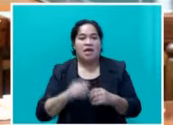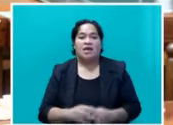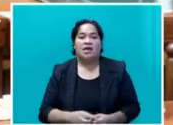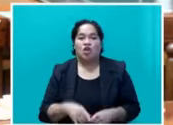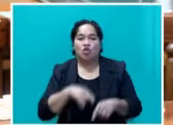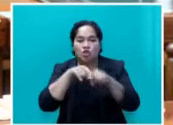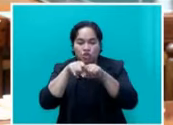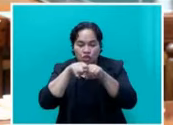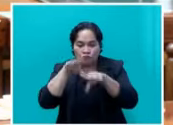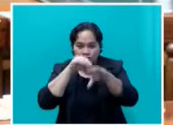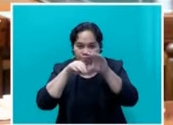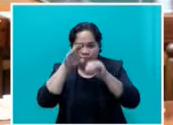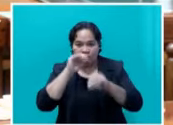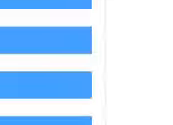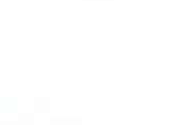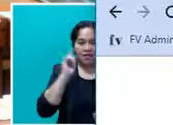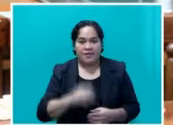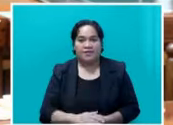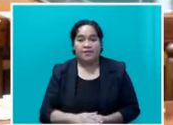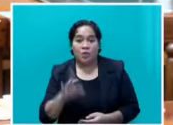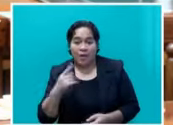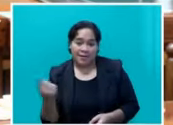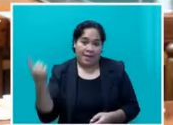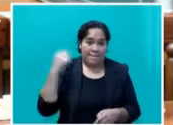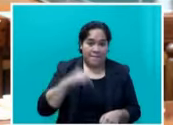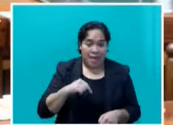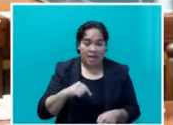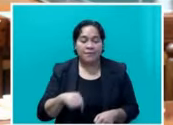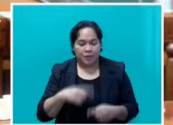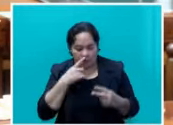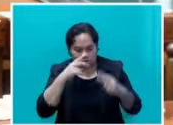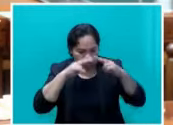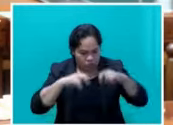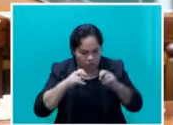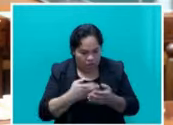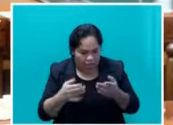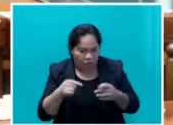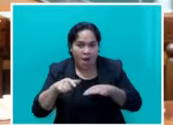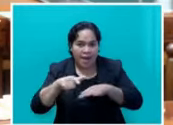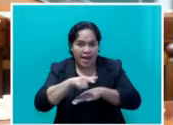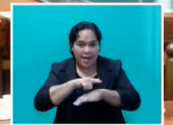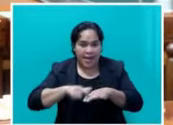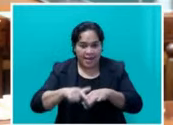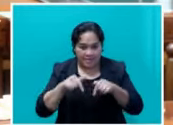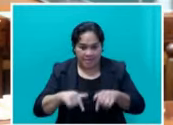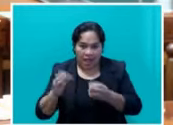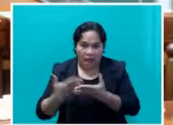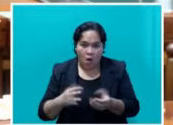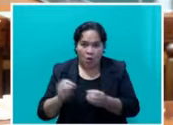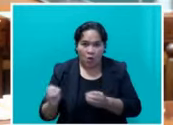in the world. So he went there, he came back, and he looked at how the land was organized here in